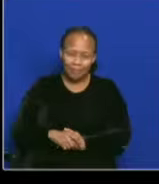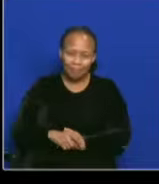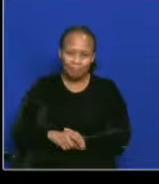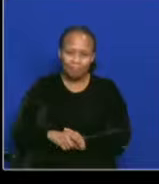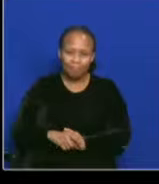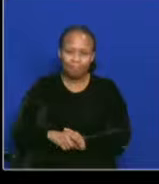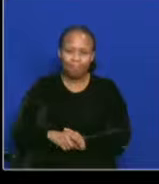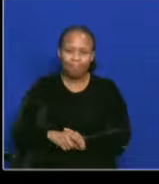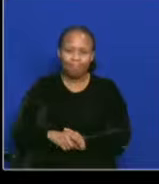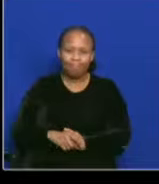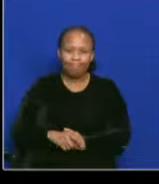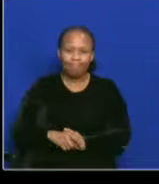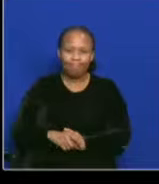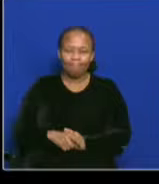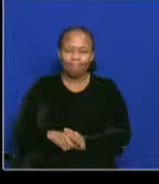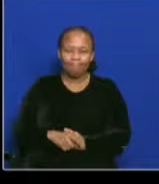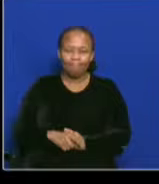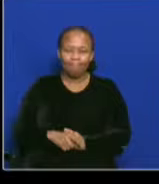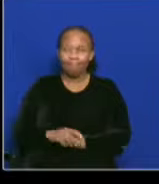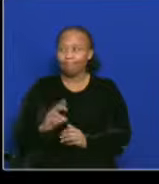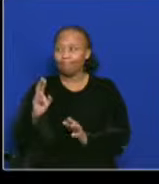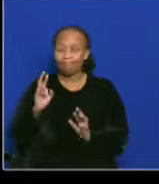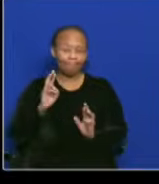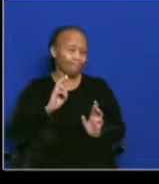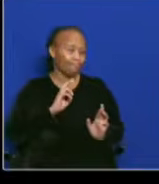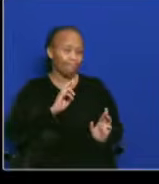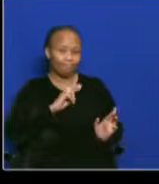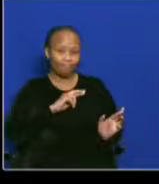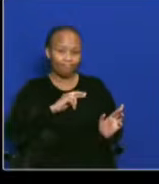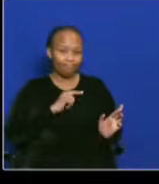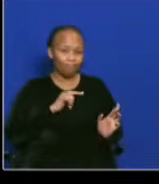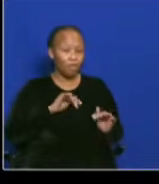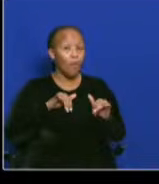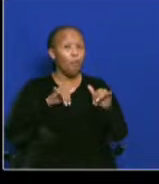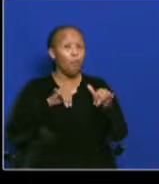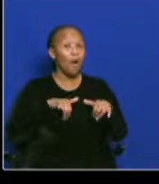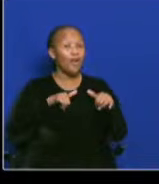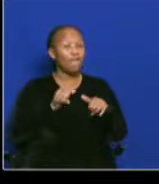And General Khan says, I am waiting for him to respond.